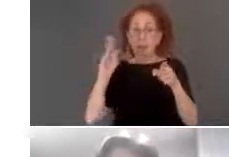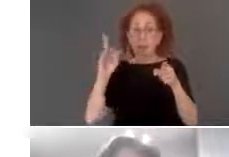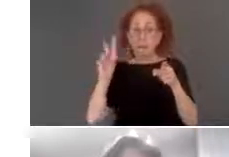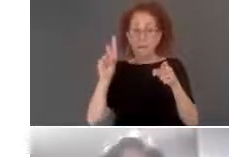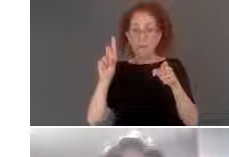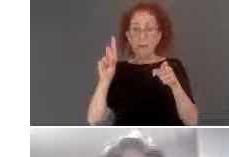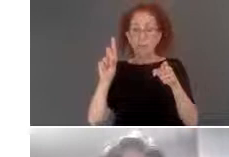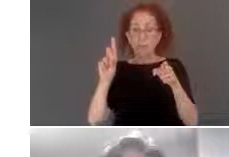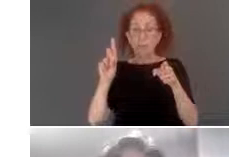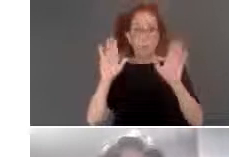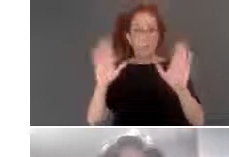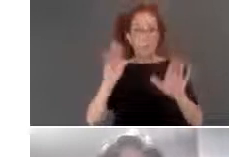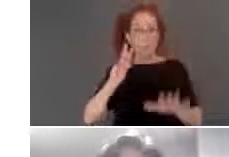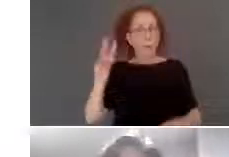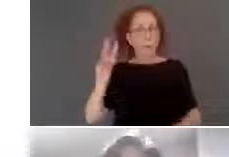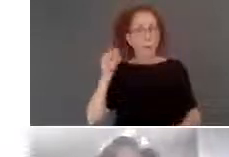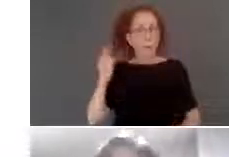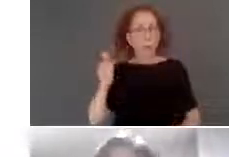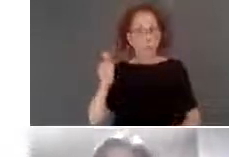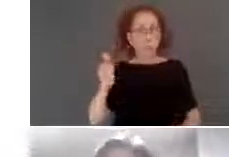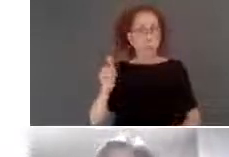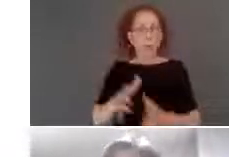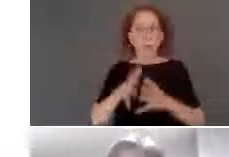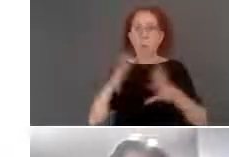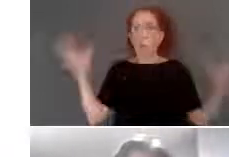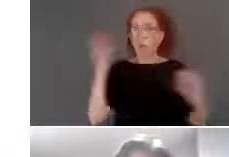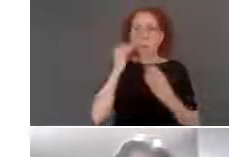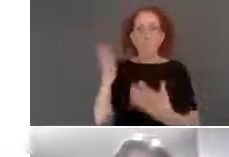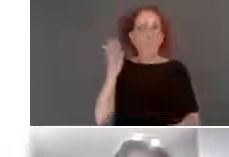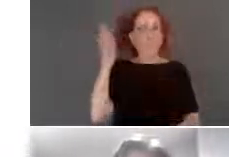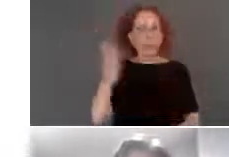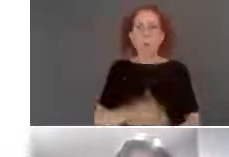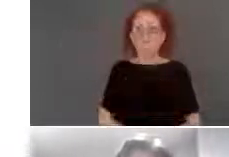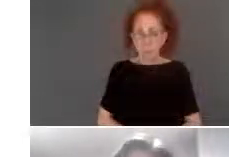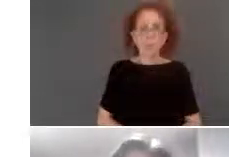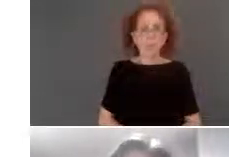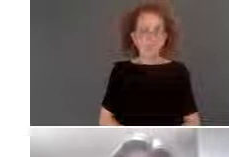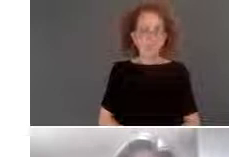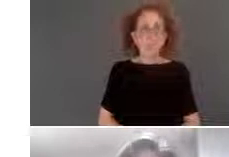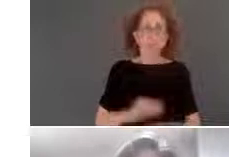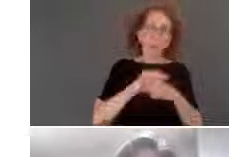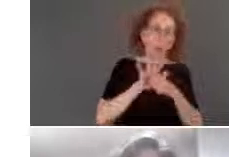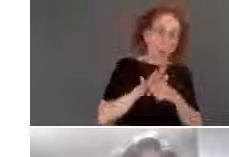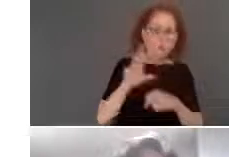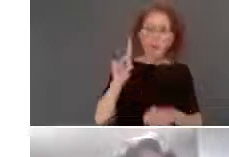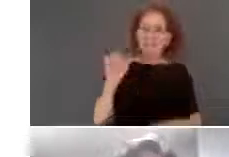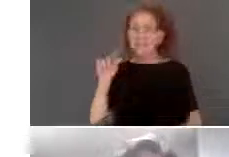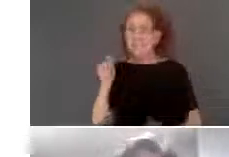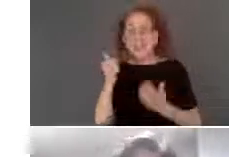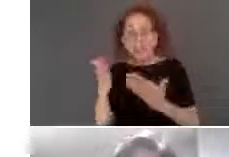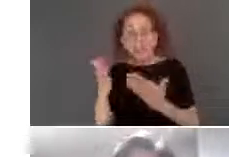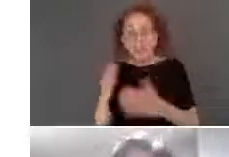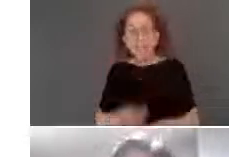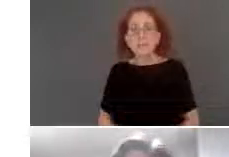www.phila.gov/COVID is a great website that has so much information about COVID and a lot of data on it. I saw a